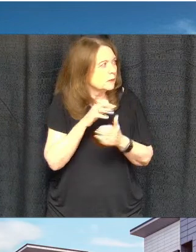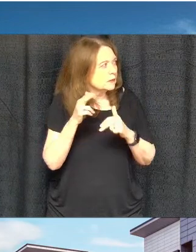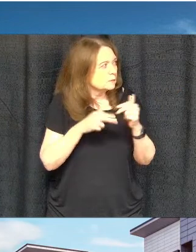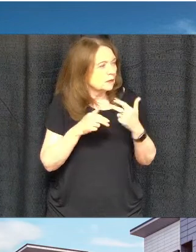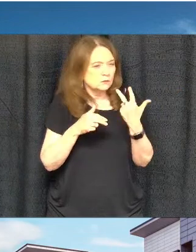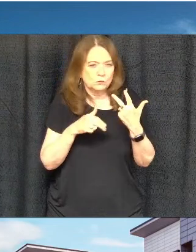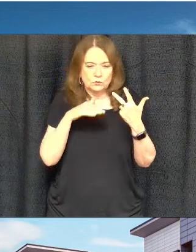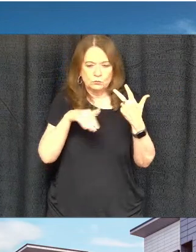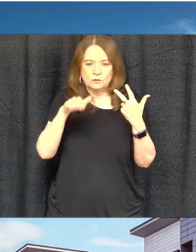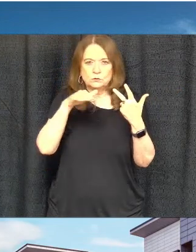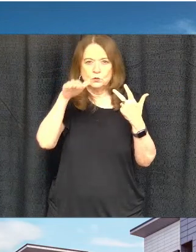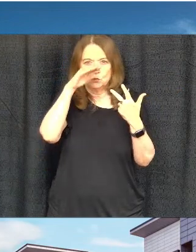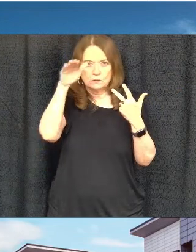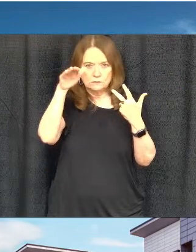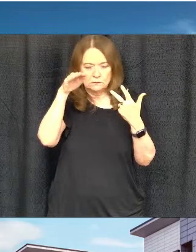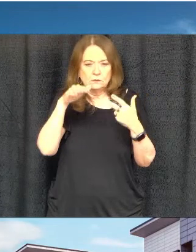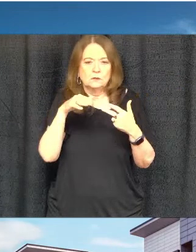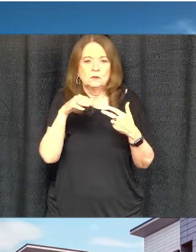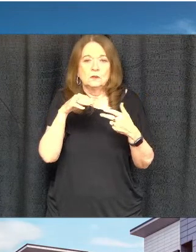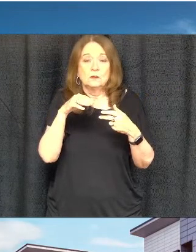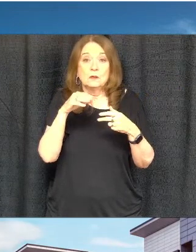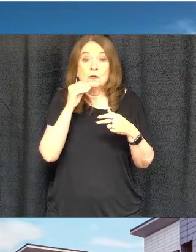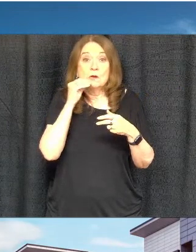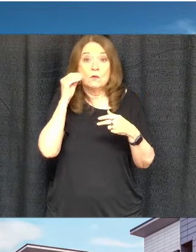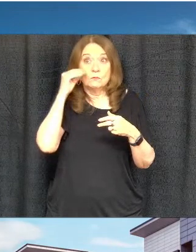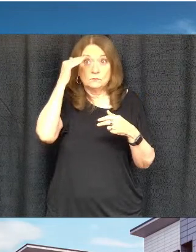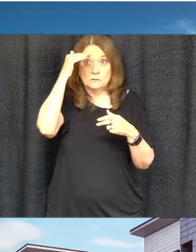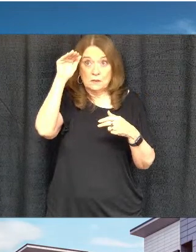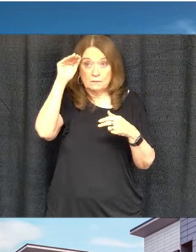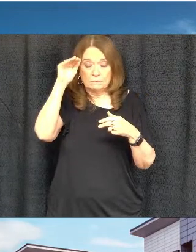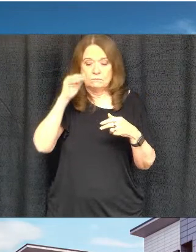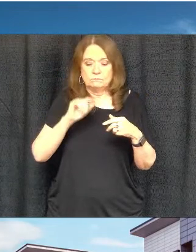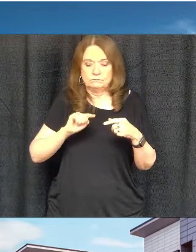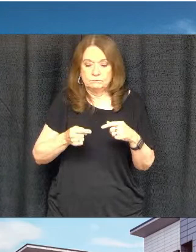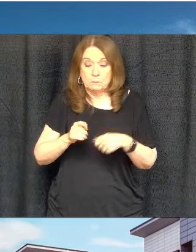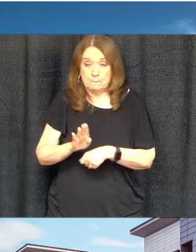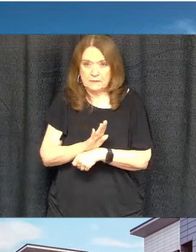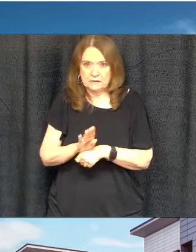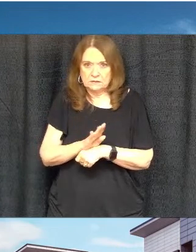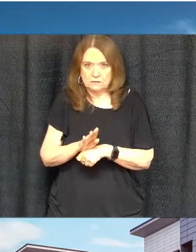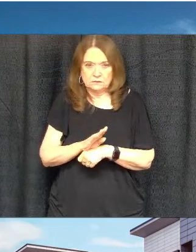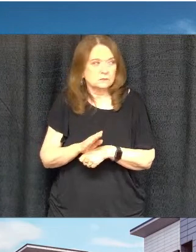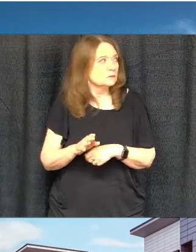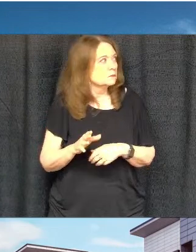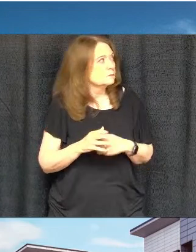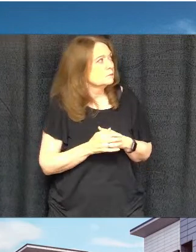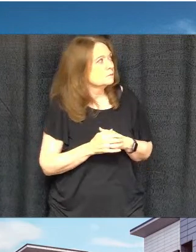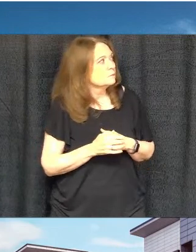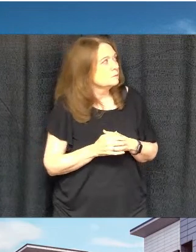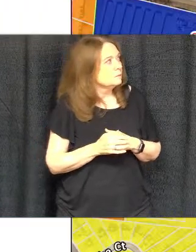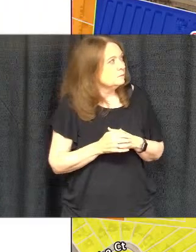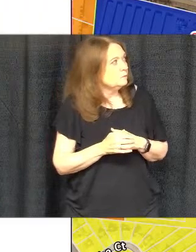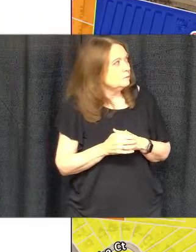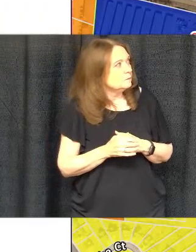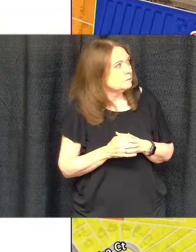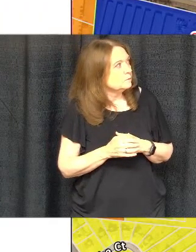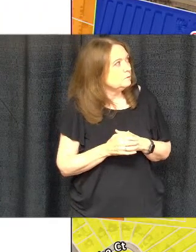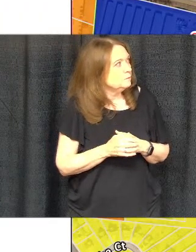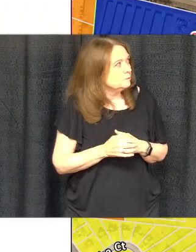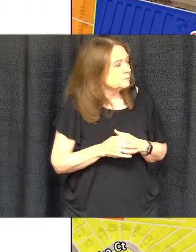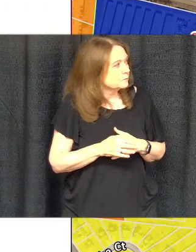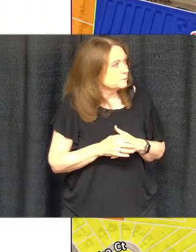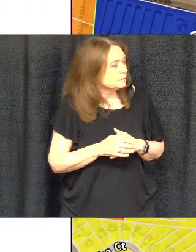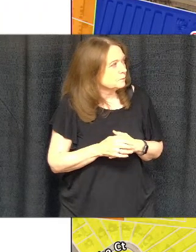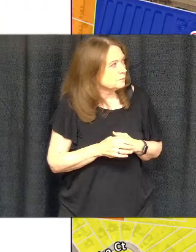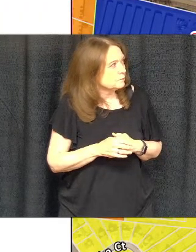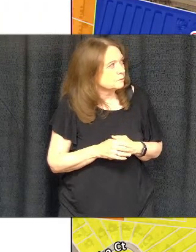stories of residential on top and a first floor of commercial or retail. And I'll get into those numbers in a moment.